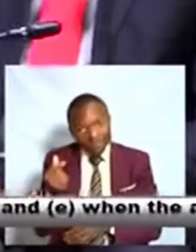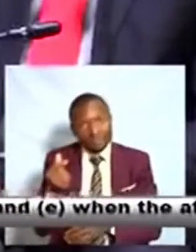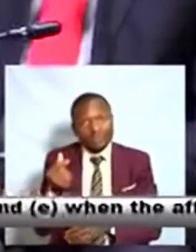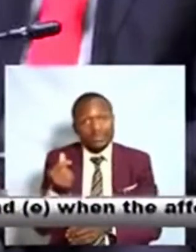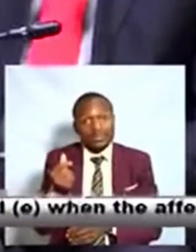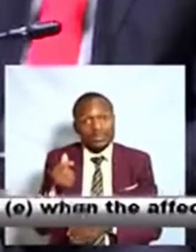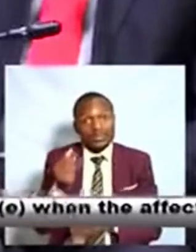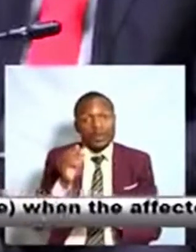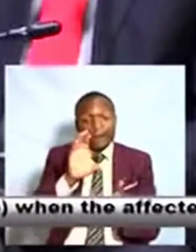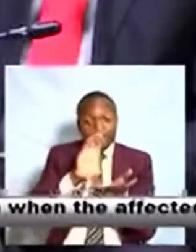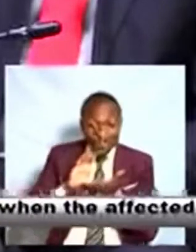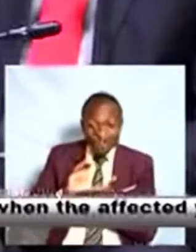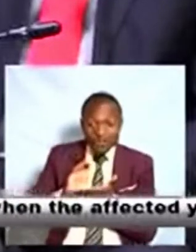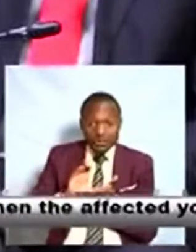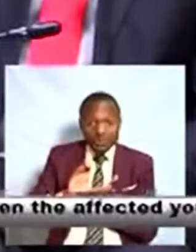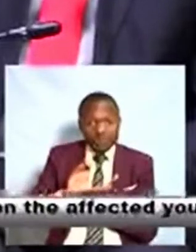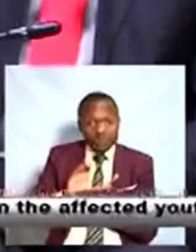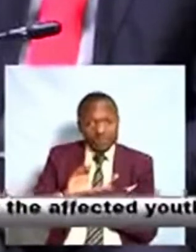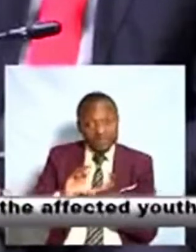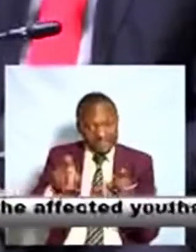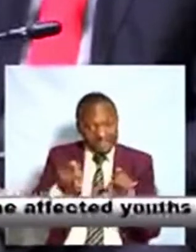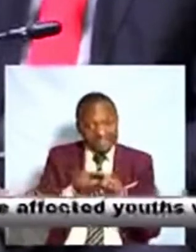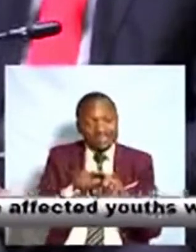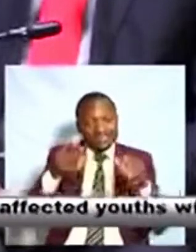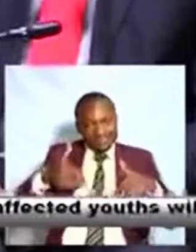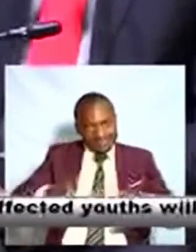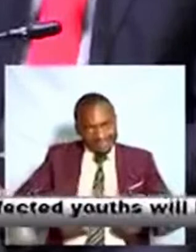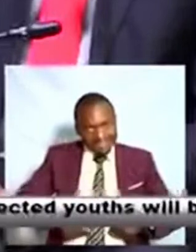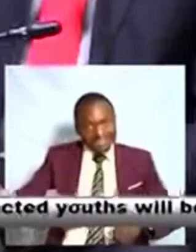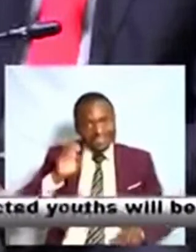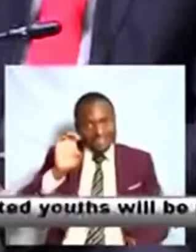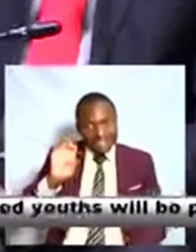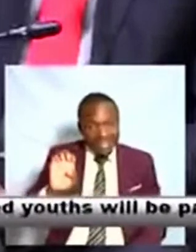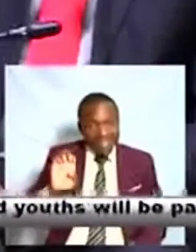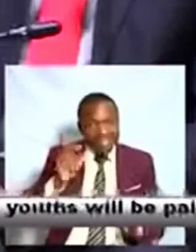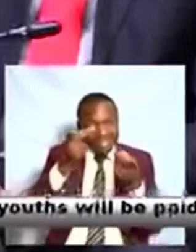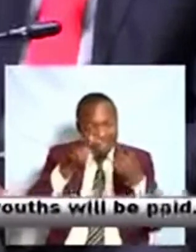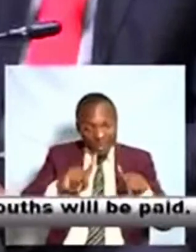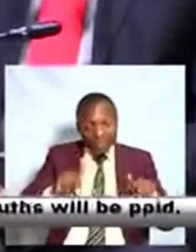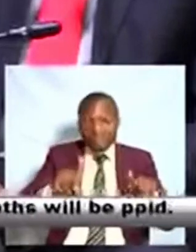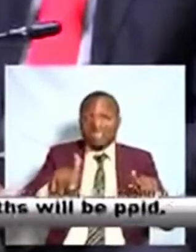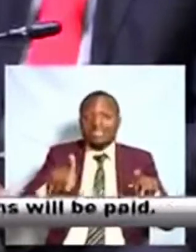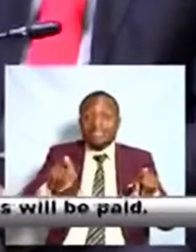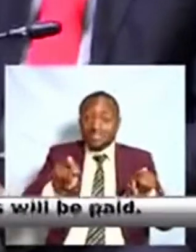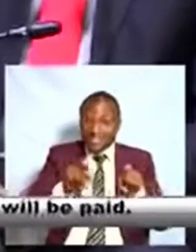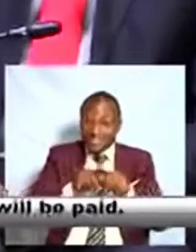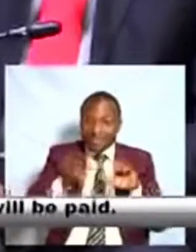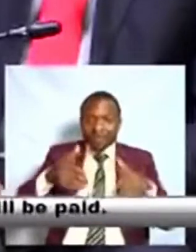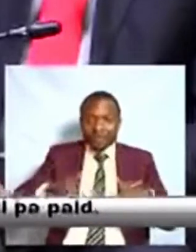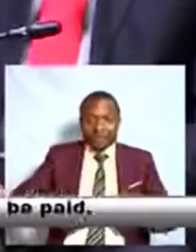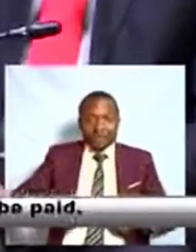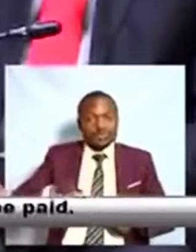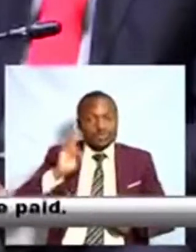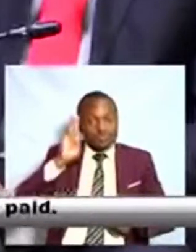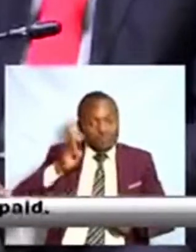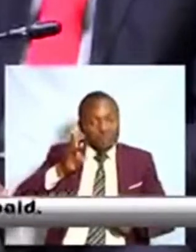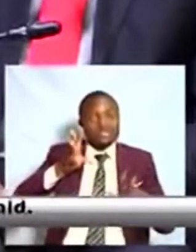the affected youth? And in E, when the affected youth will be paid?